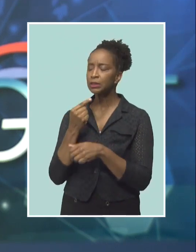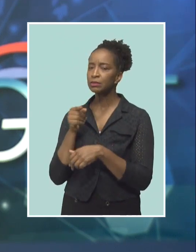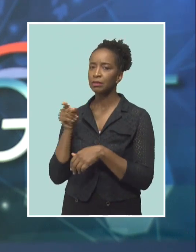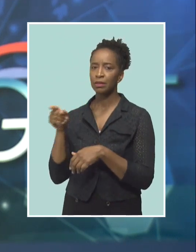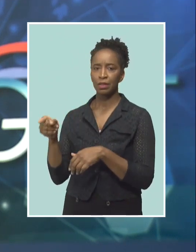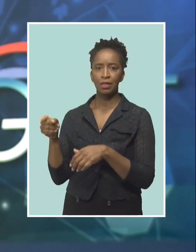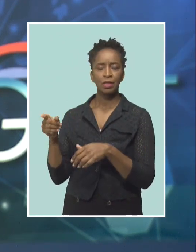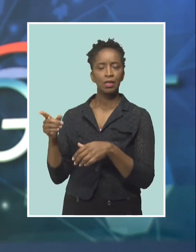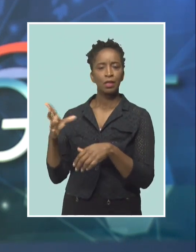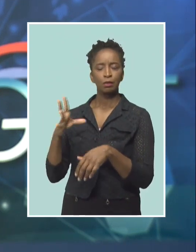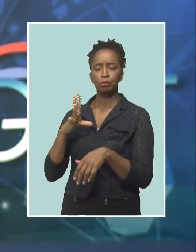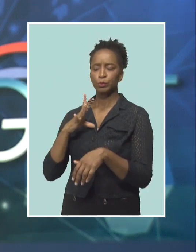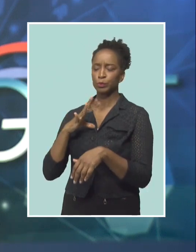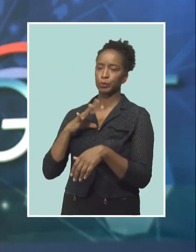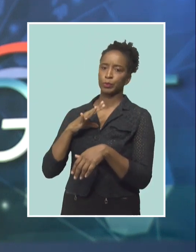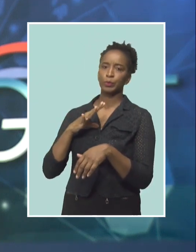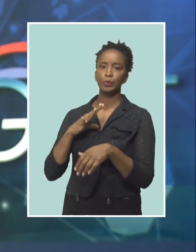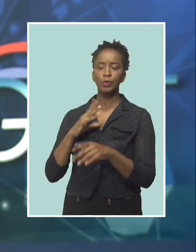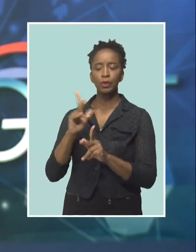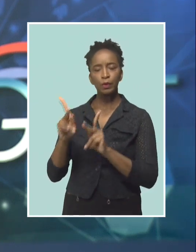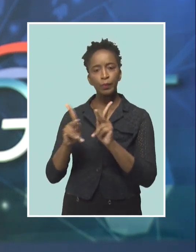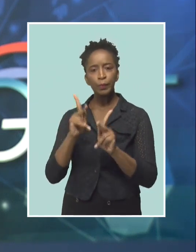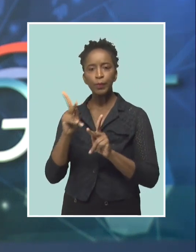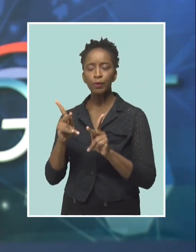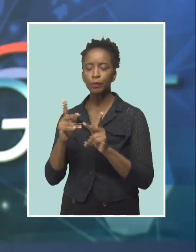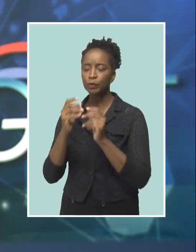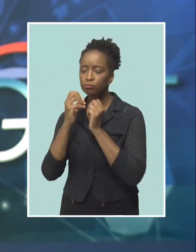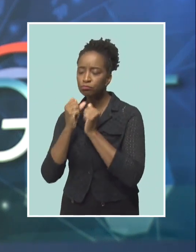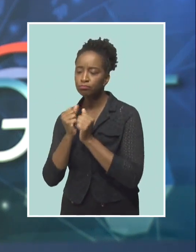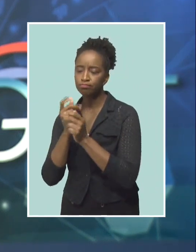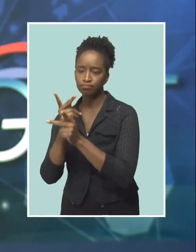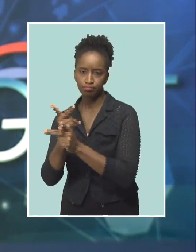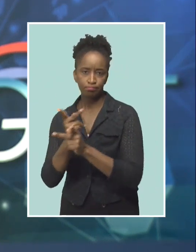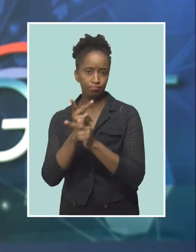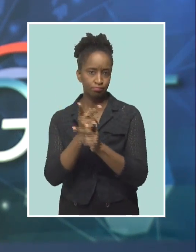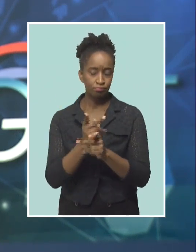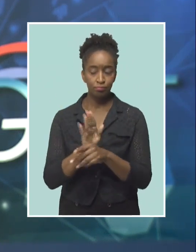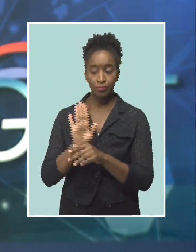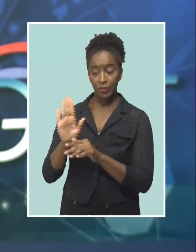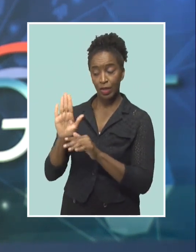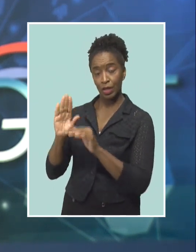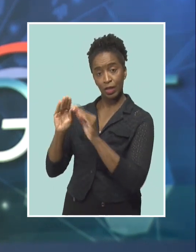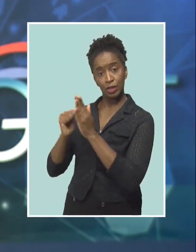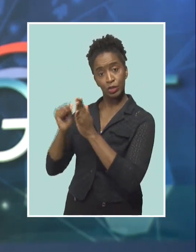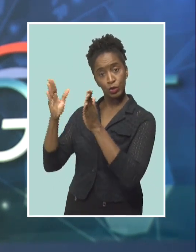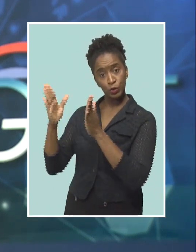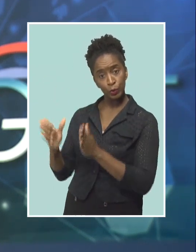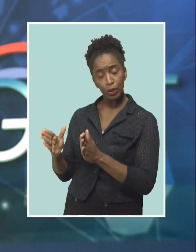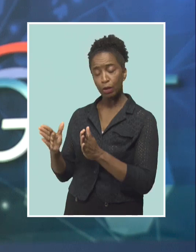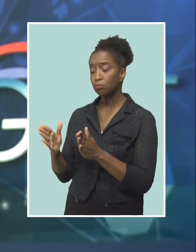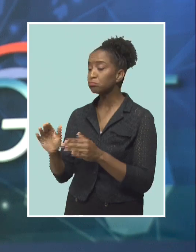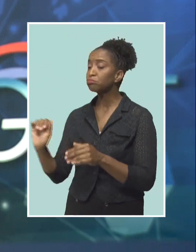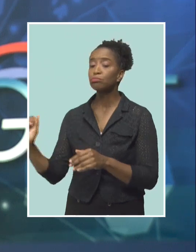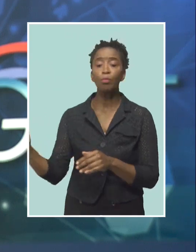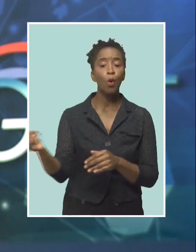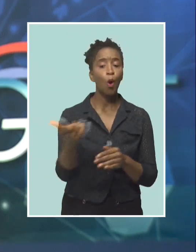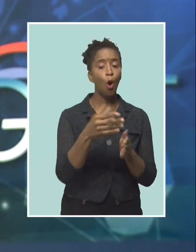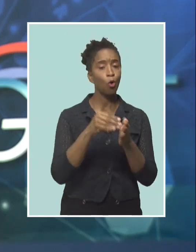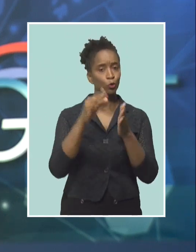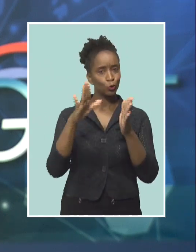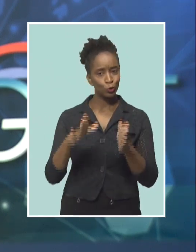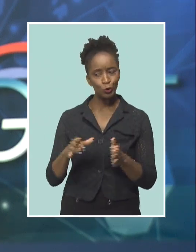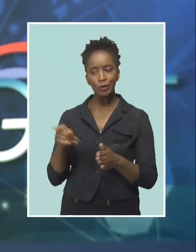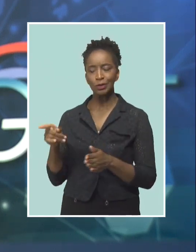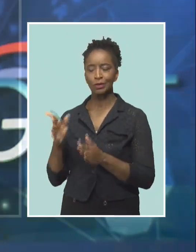of his humanity and really cared for the well-being of not only his students, but every student that walked through the campus's